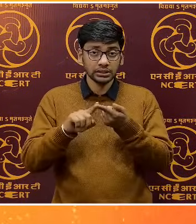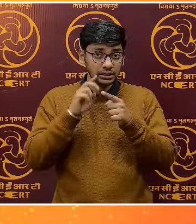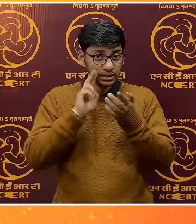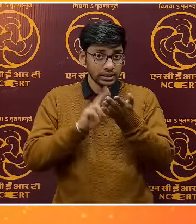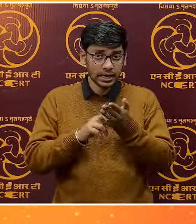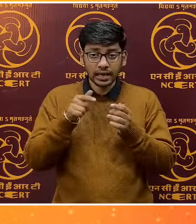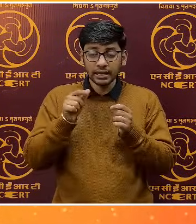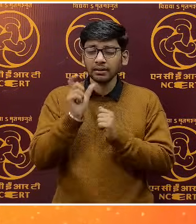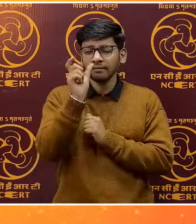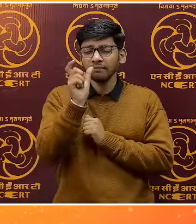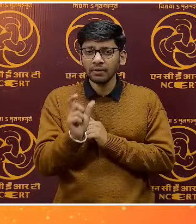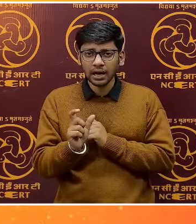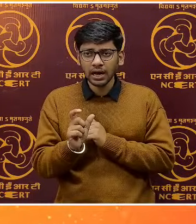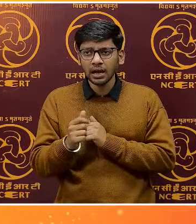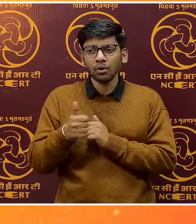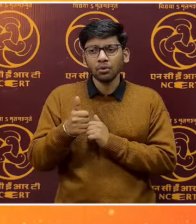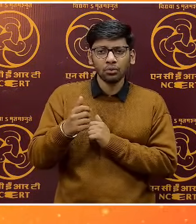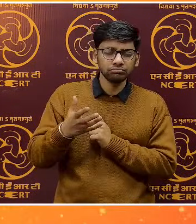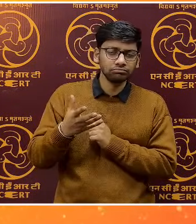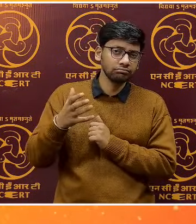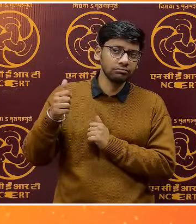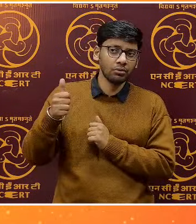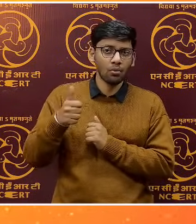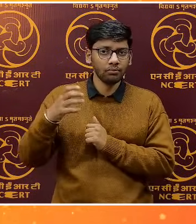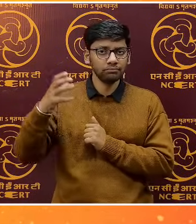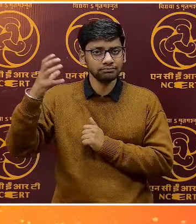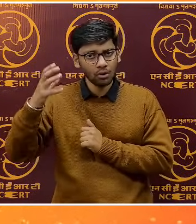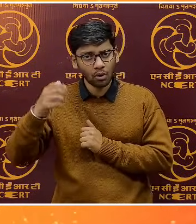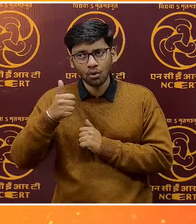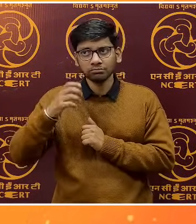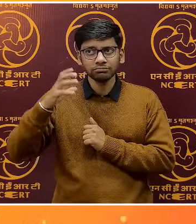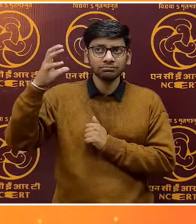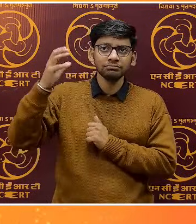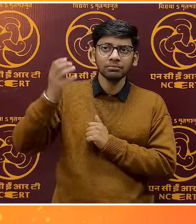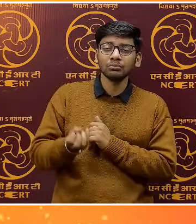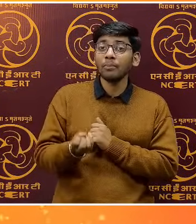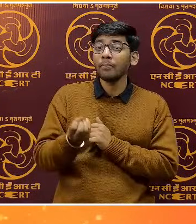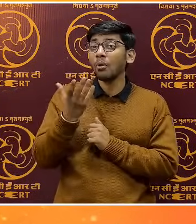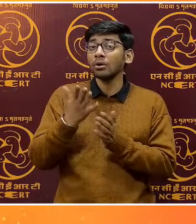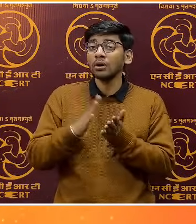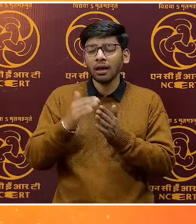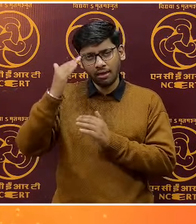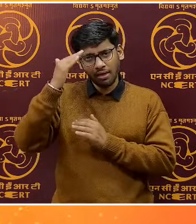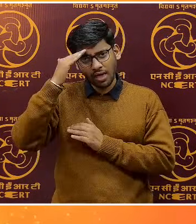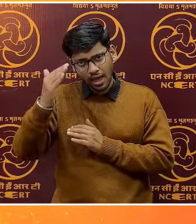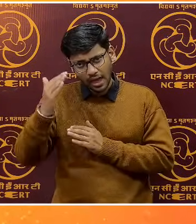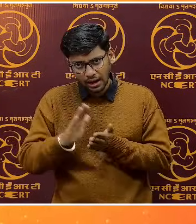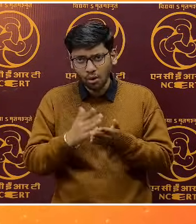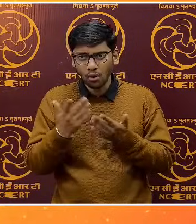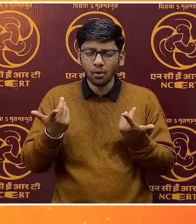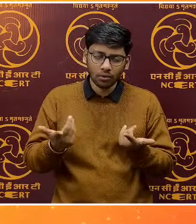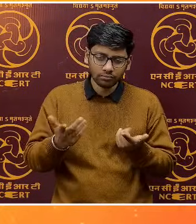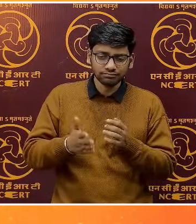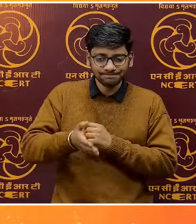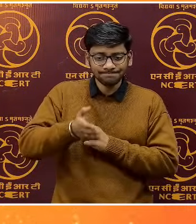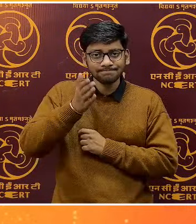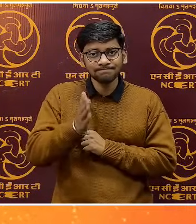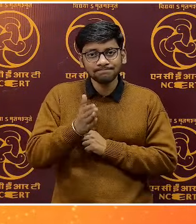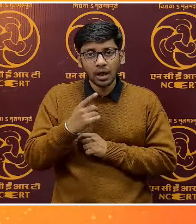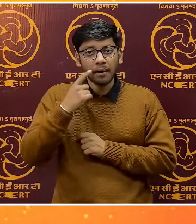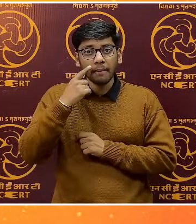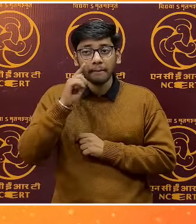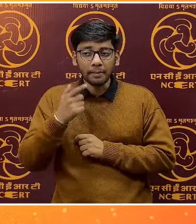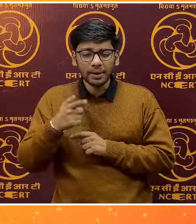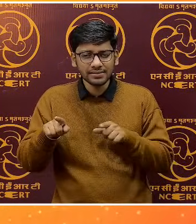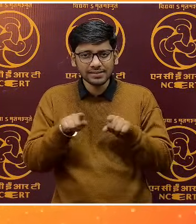namaste, hello, pleasure to meet you, good afternoon, or even you must have seen your father shaking hand with people,